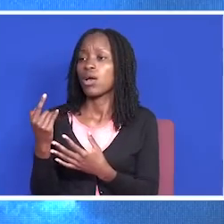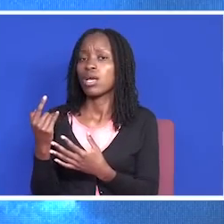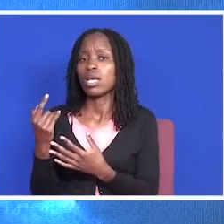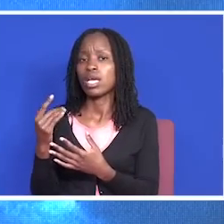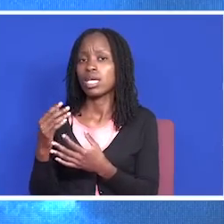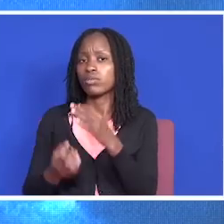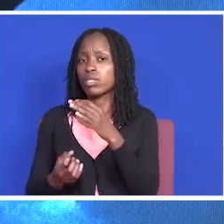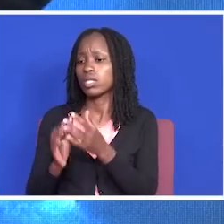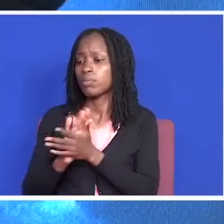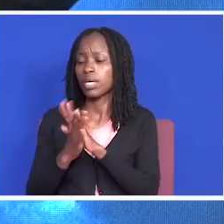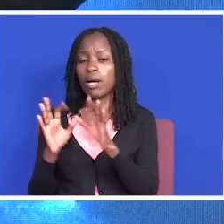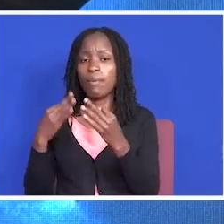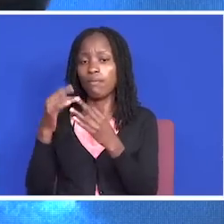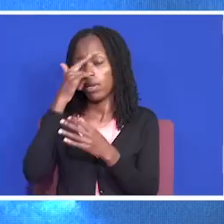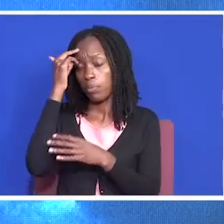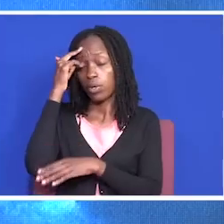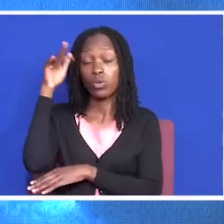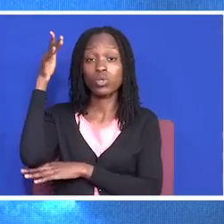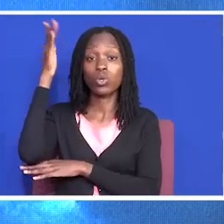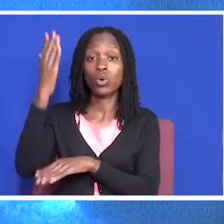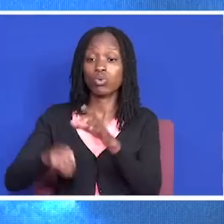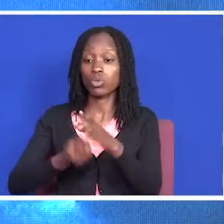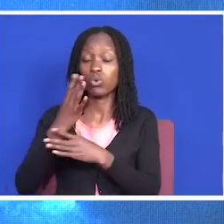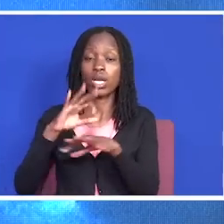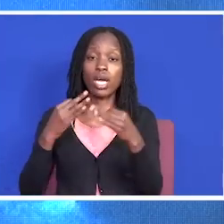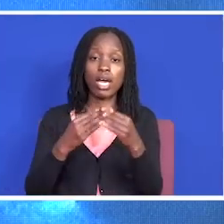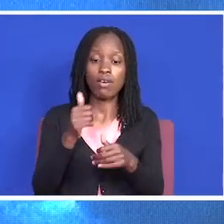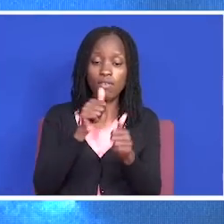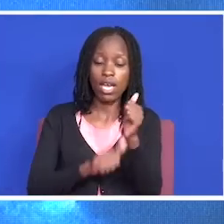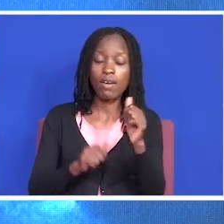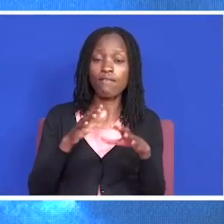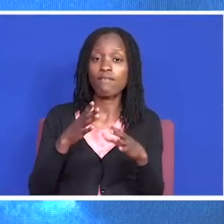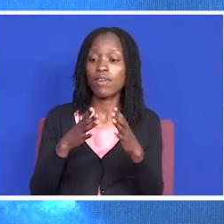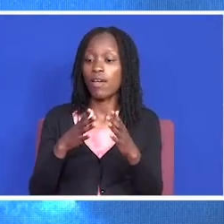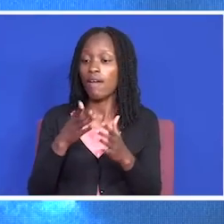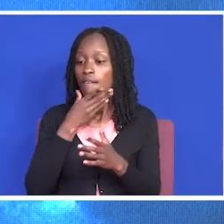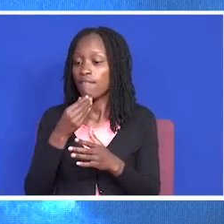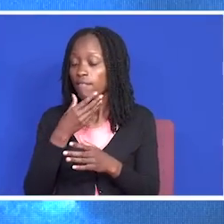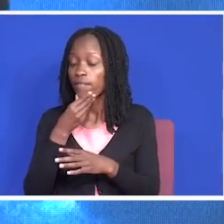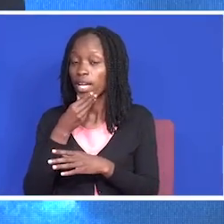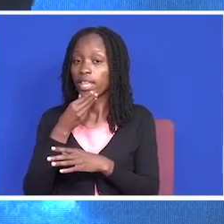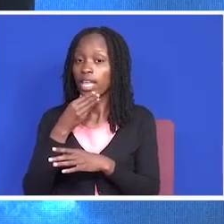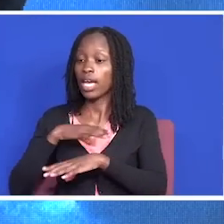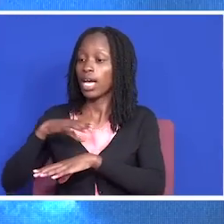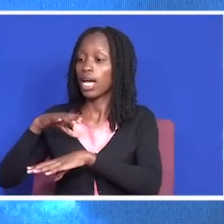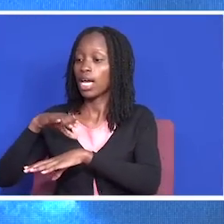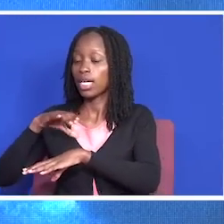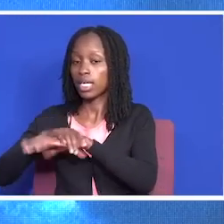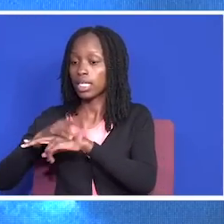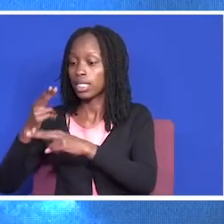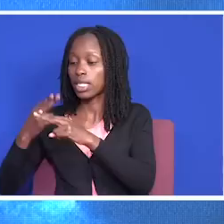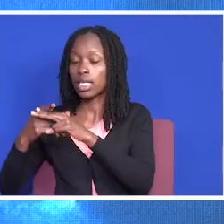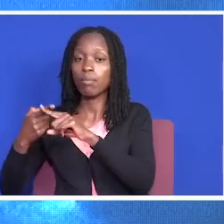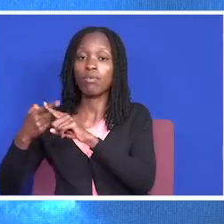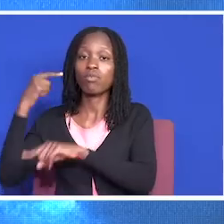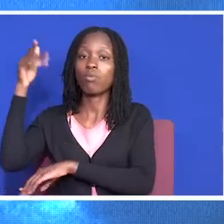because God created a family. In other words, every father draws his fatherhood from the fatherhood of